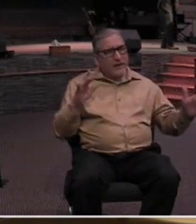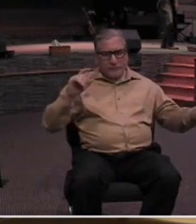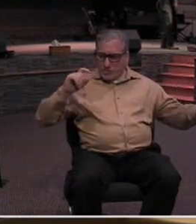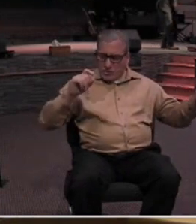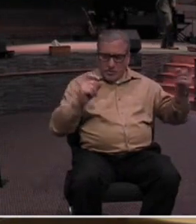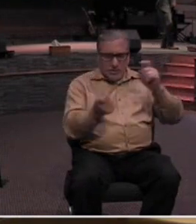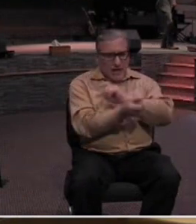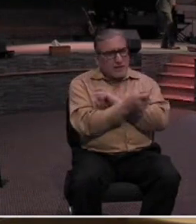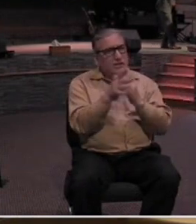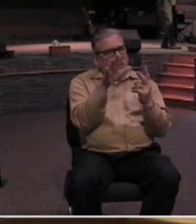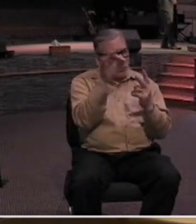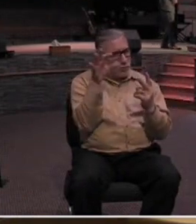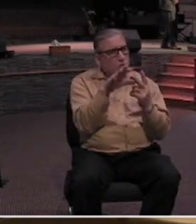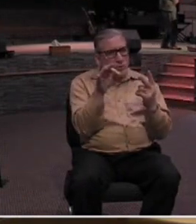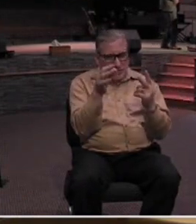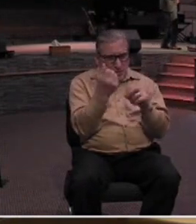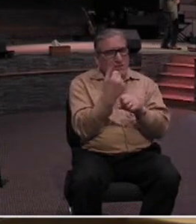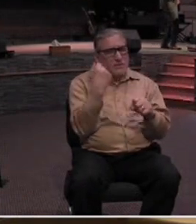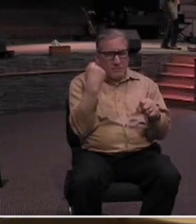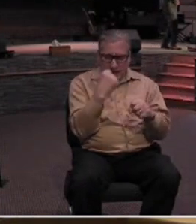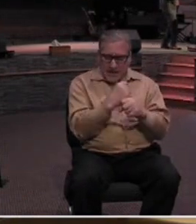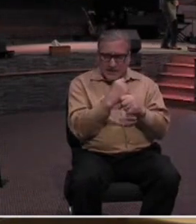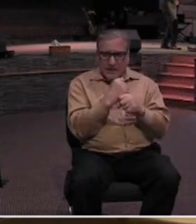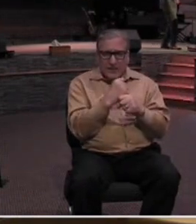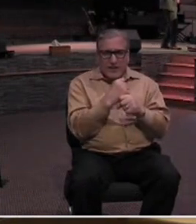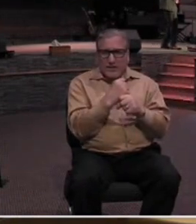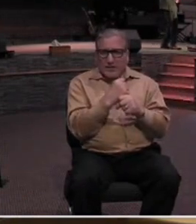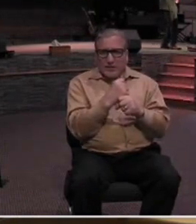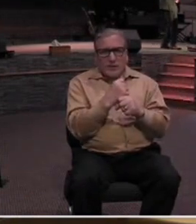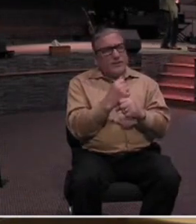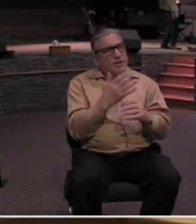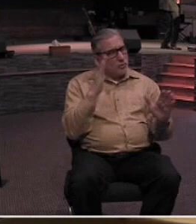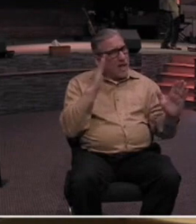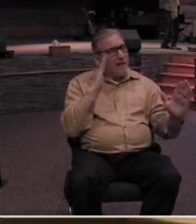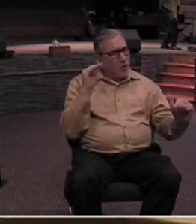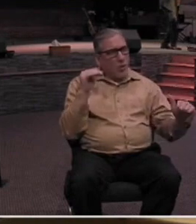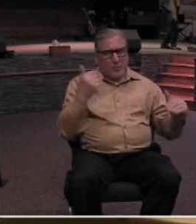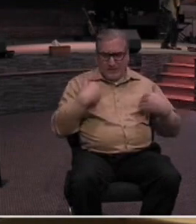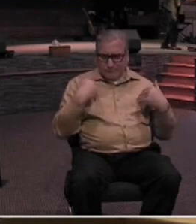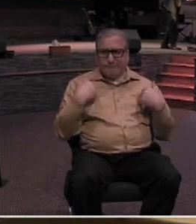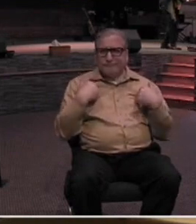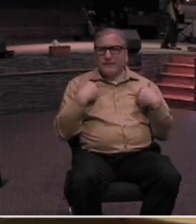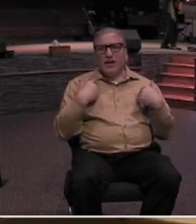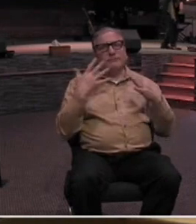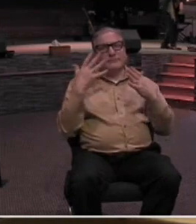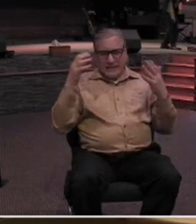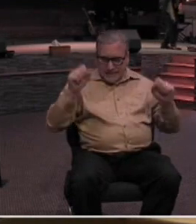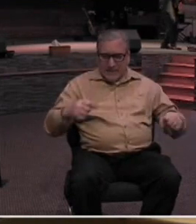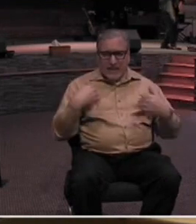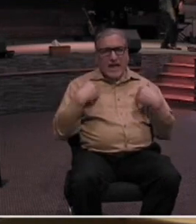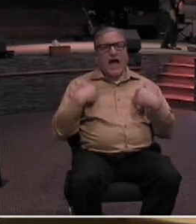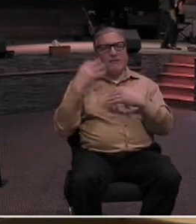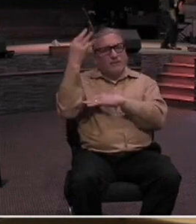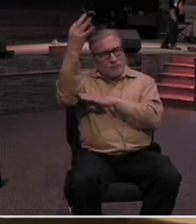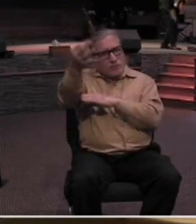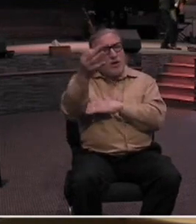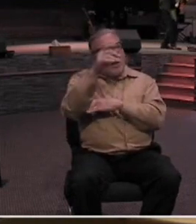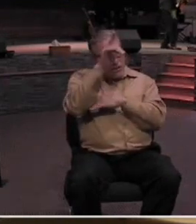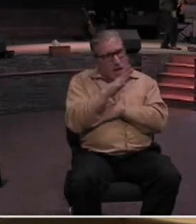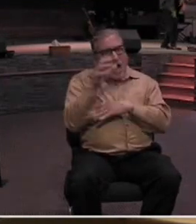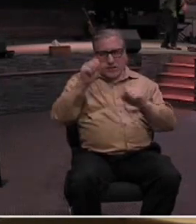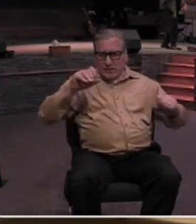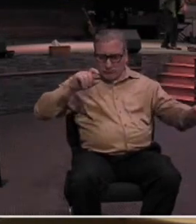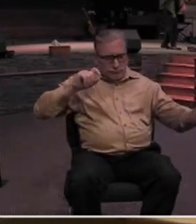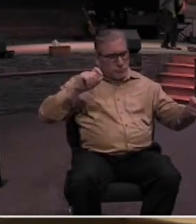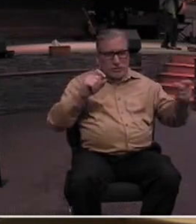those choices that you, amen, can have hope, that you can somehow have a future. I said, God is able to turn around some of